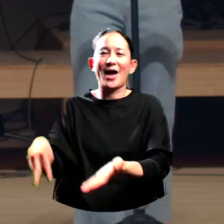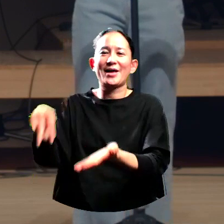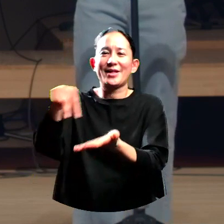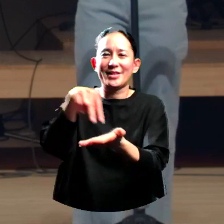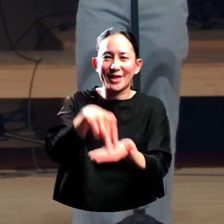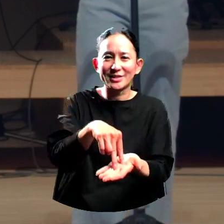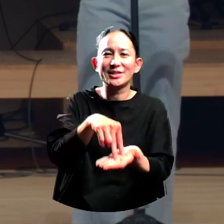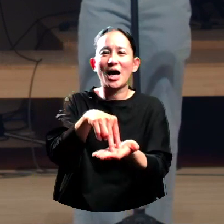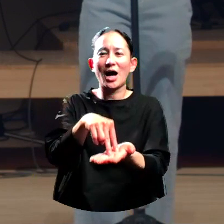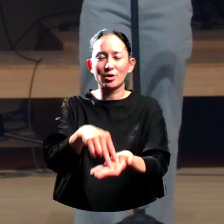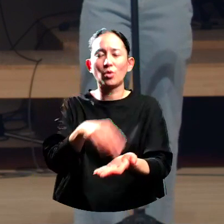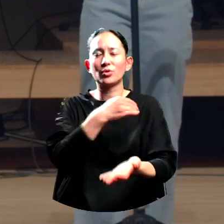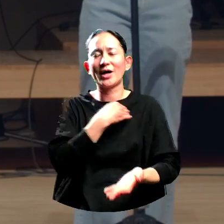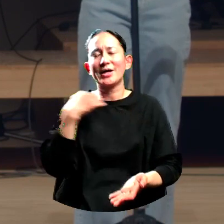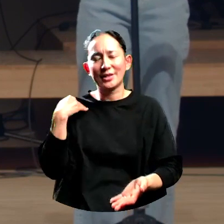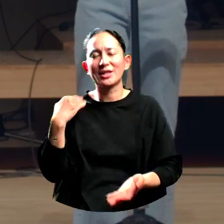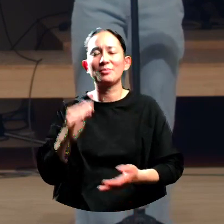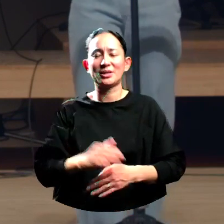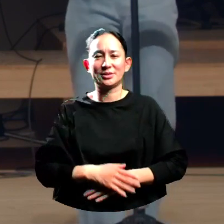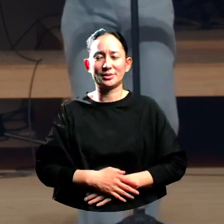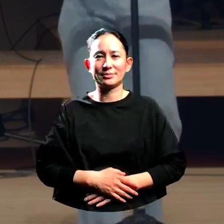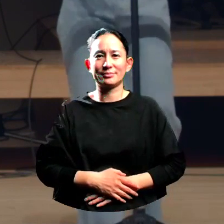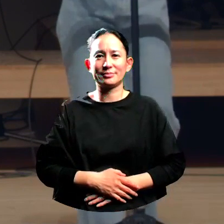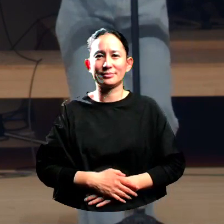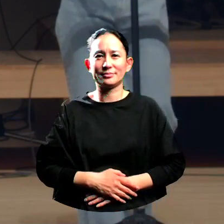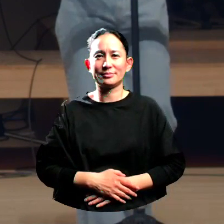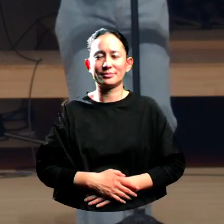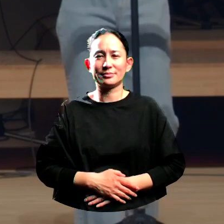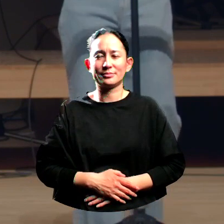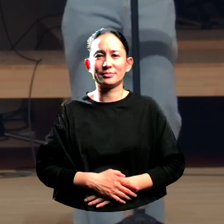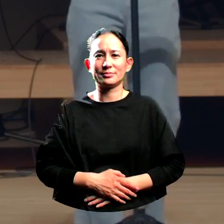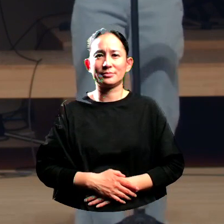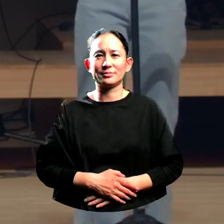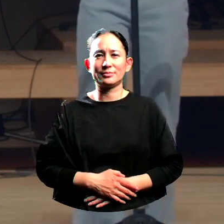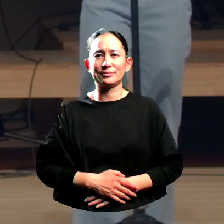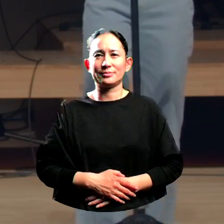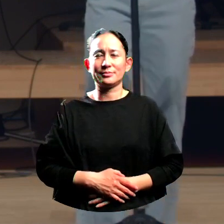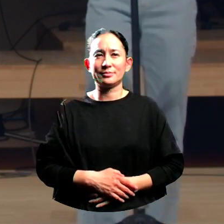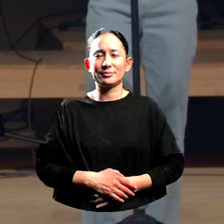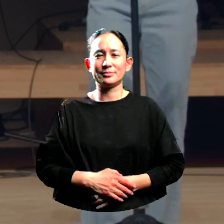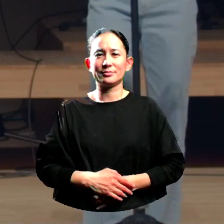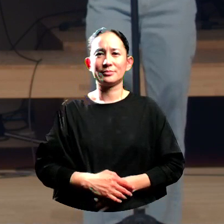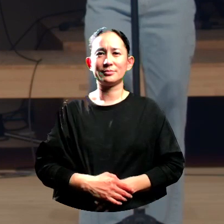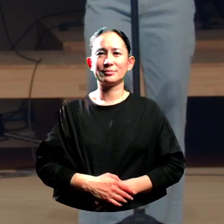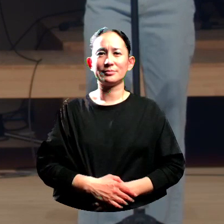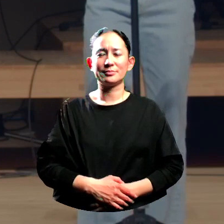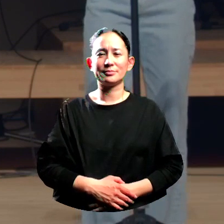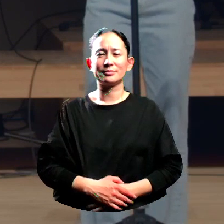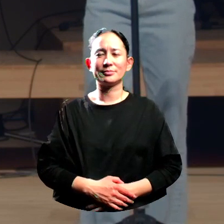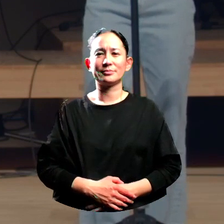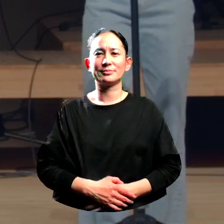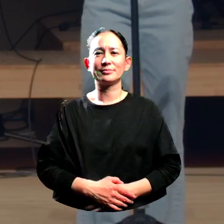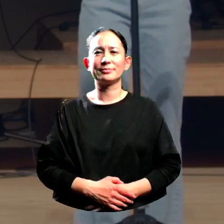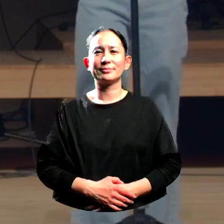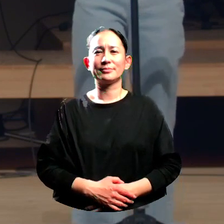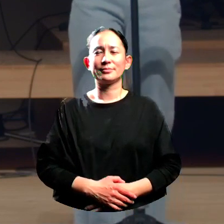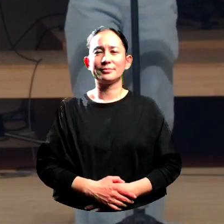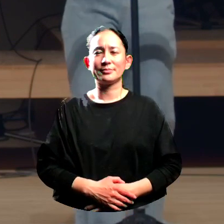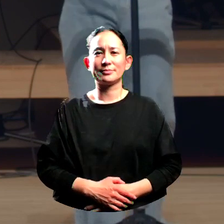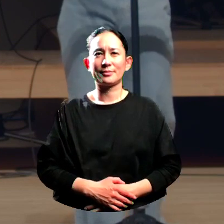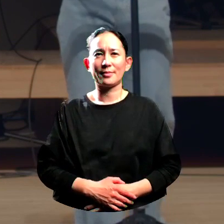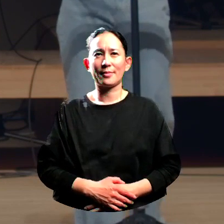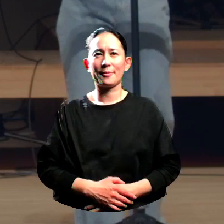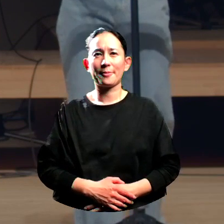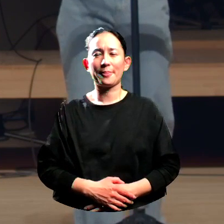the from an unrecoverable situation, we too can also get back up again when we look at the cross